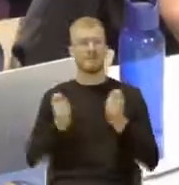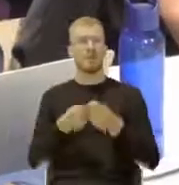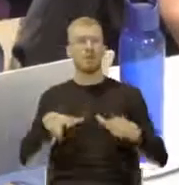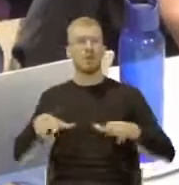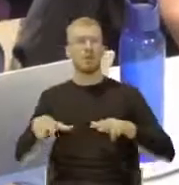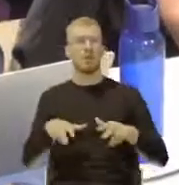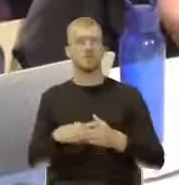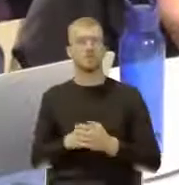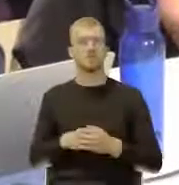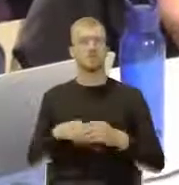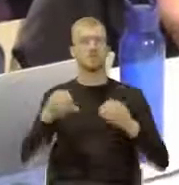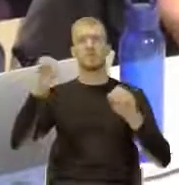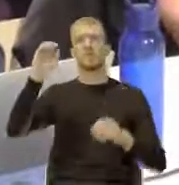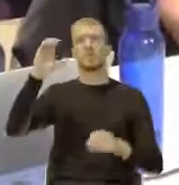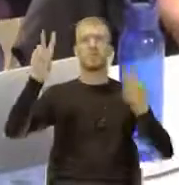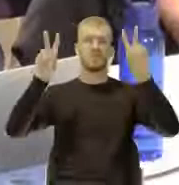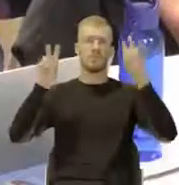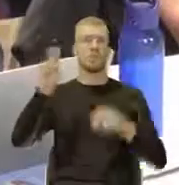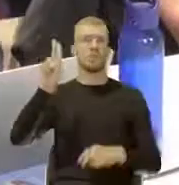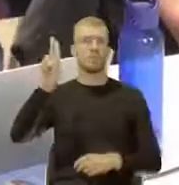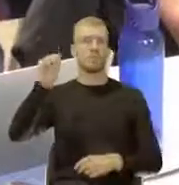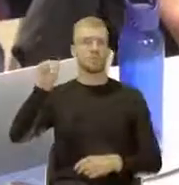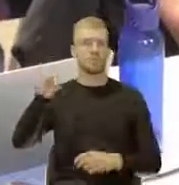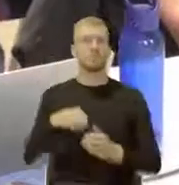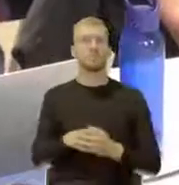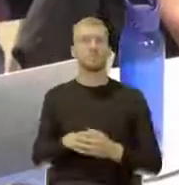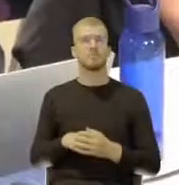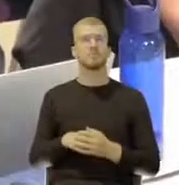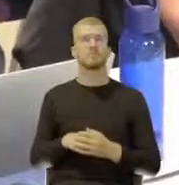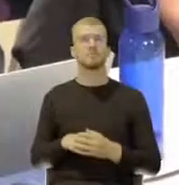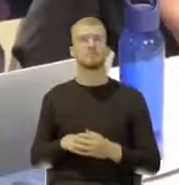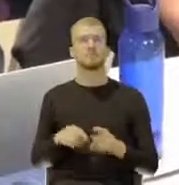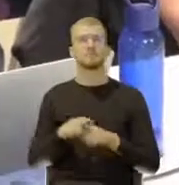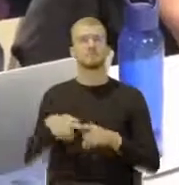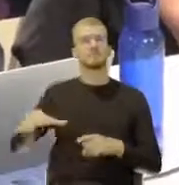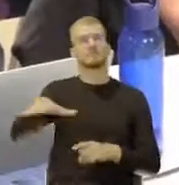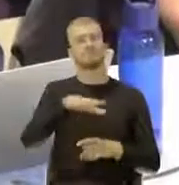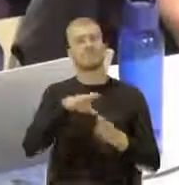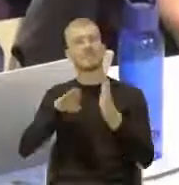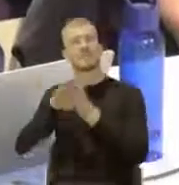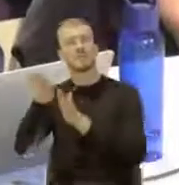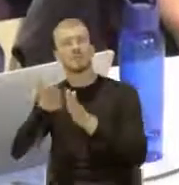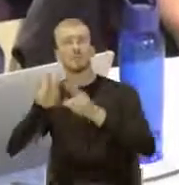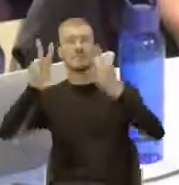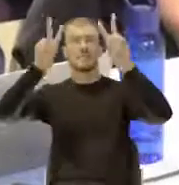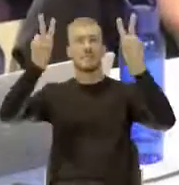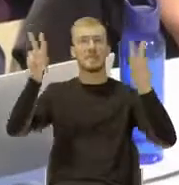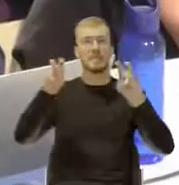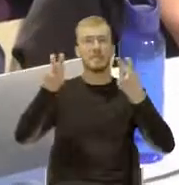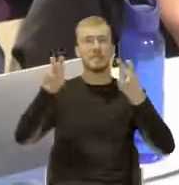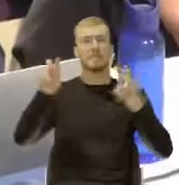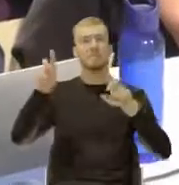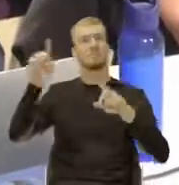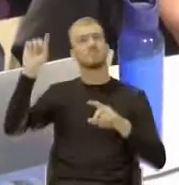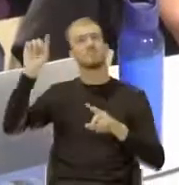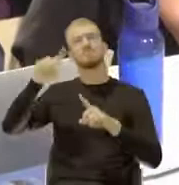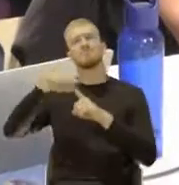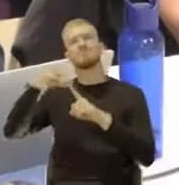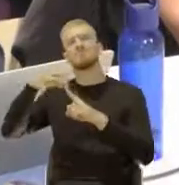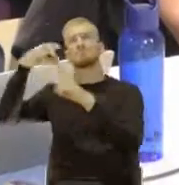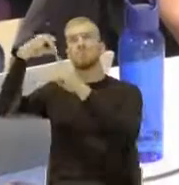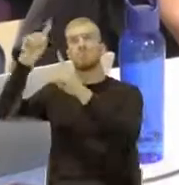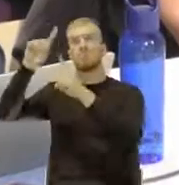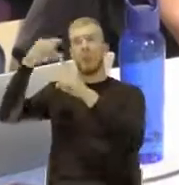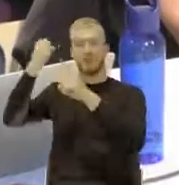decentralizing foreign assistance, community ownership, locally led development, or any other term, stakeholders throughout